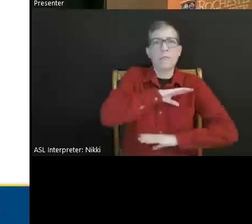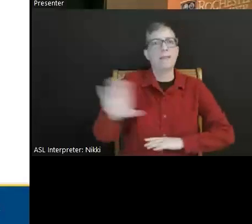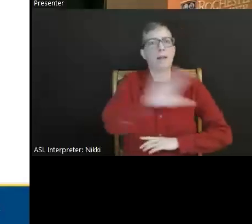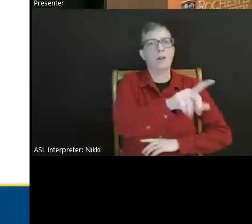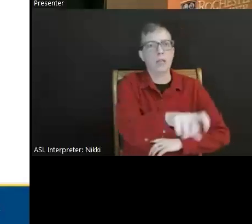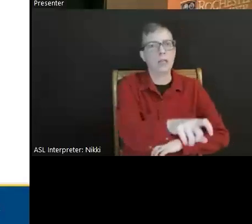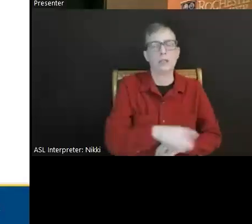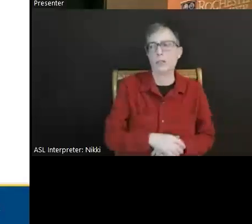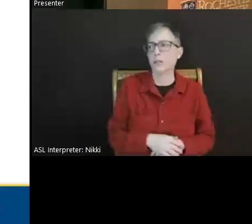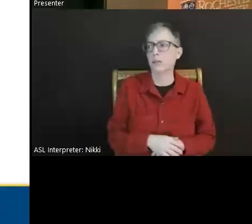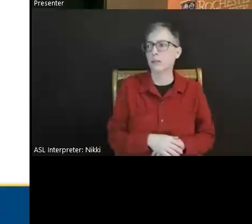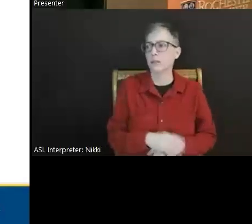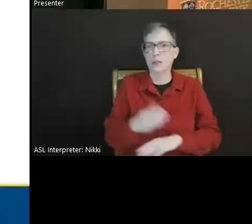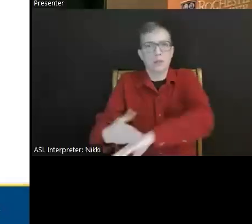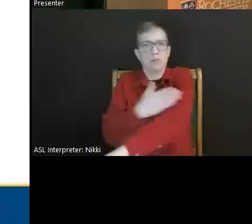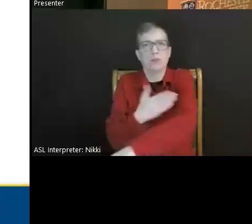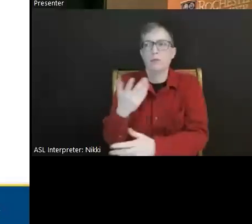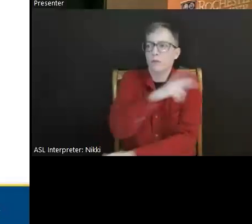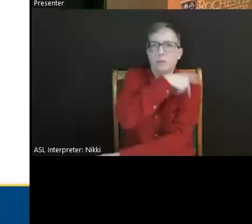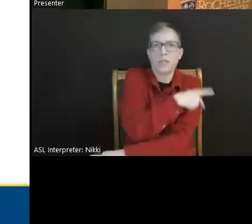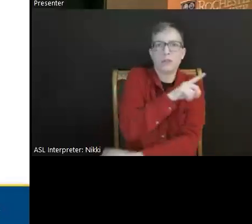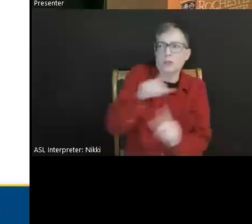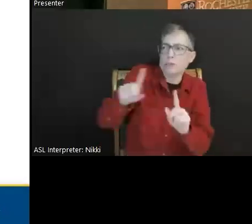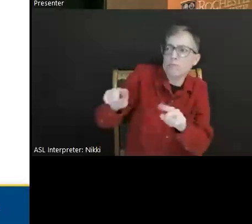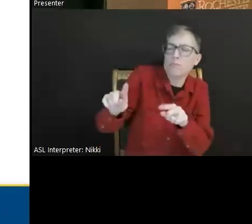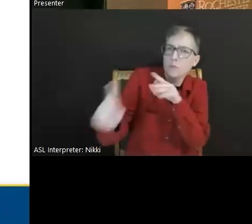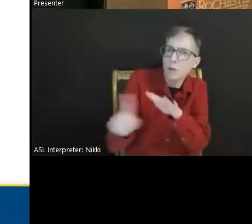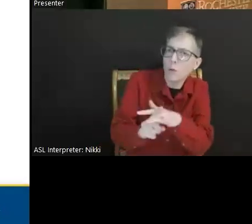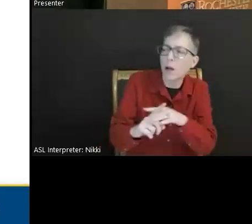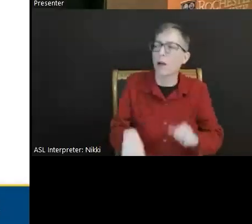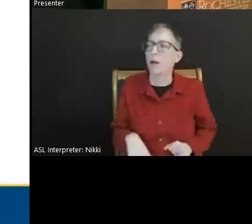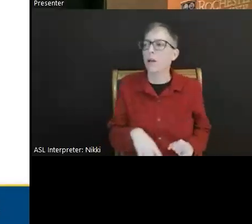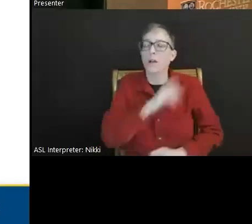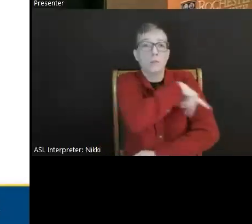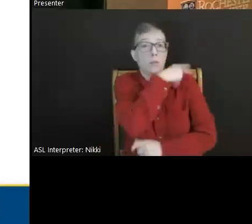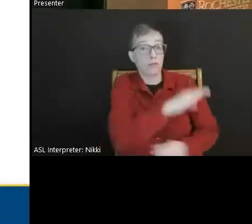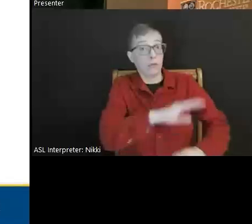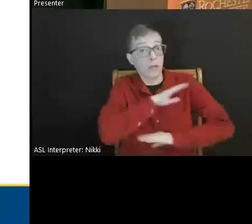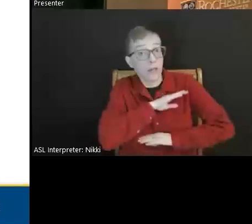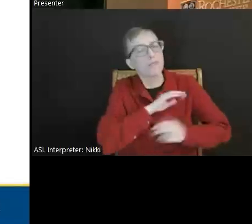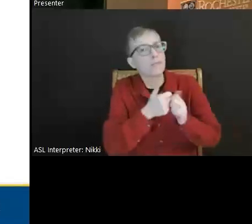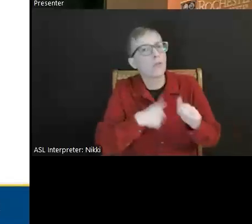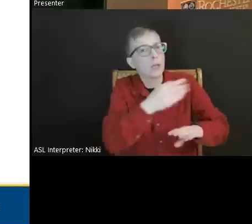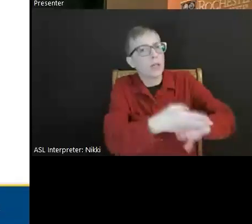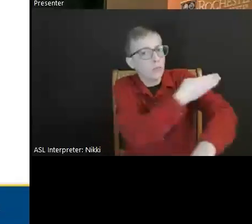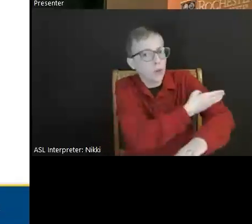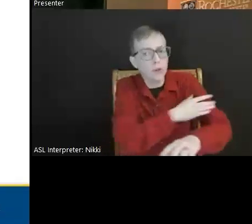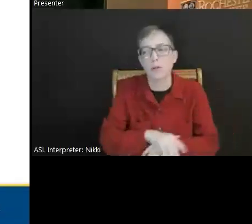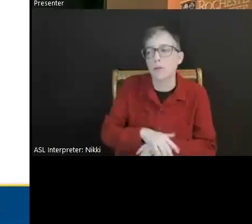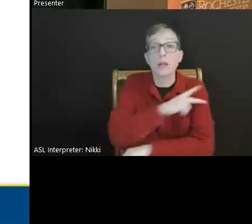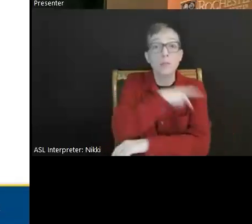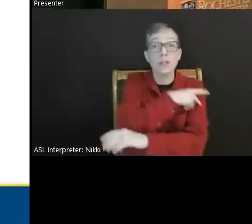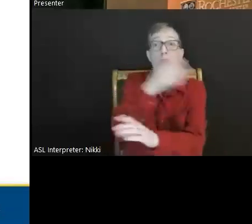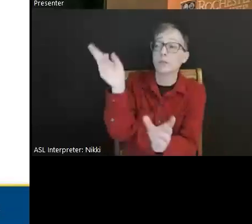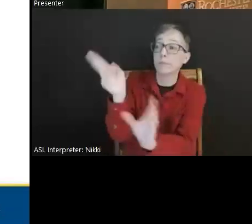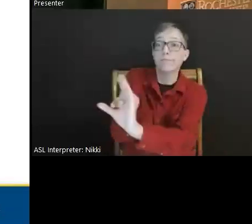attendance and patient satisfaction with treatment? How do we reduce hospitalizations? Can we